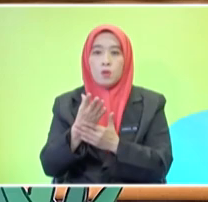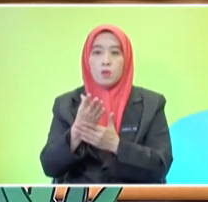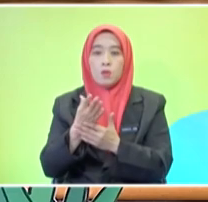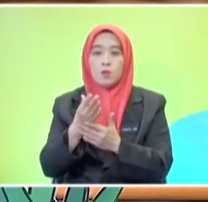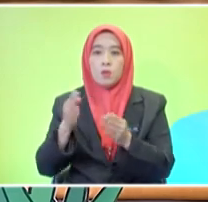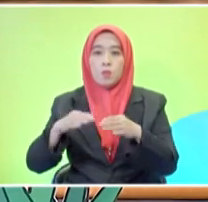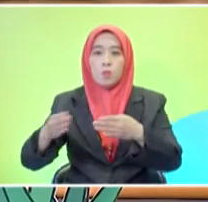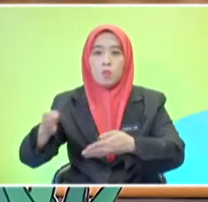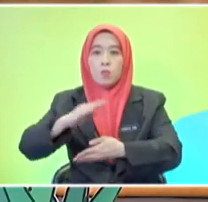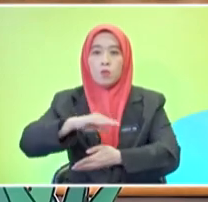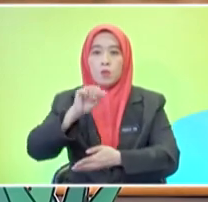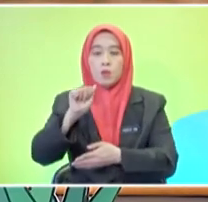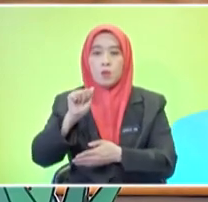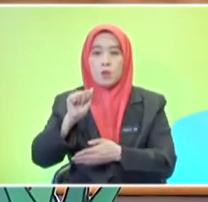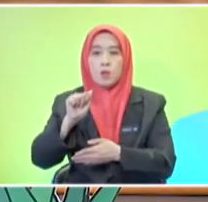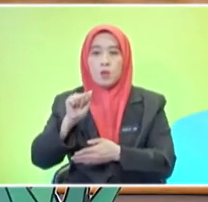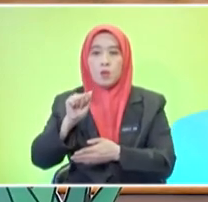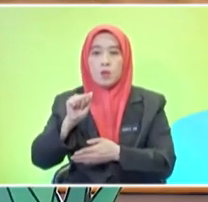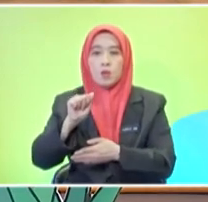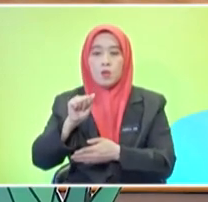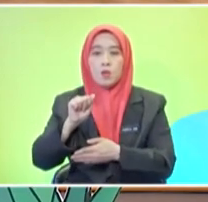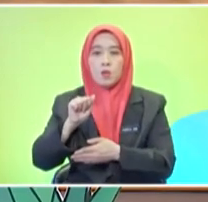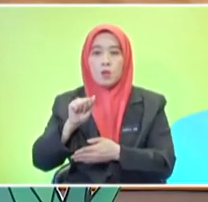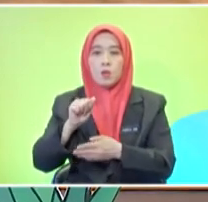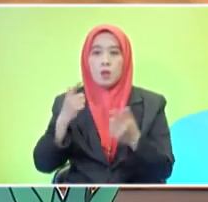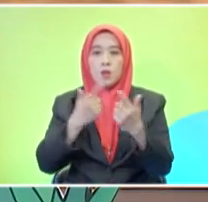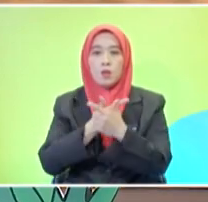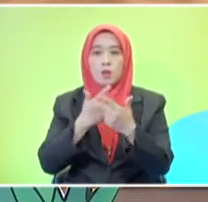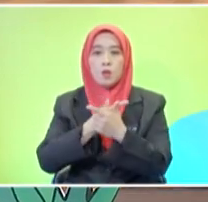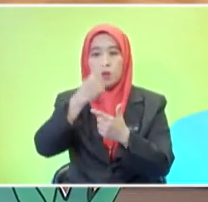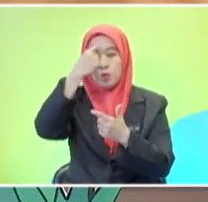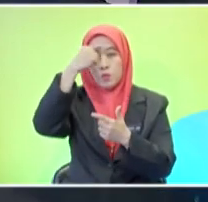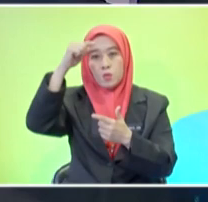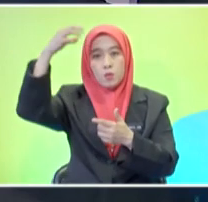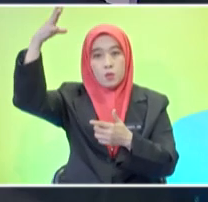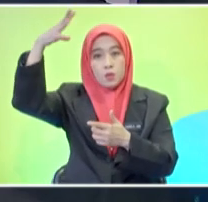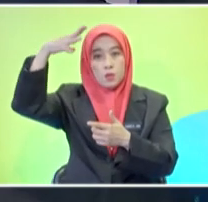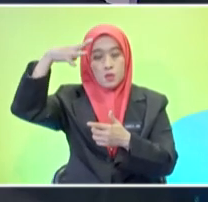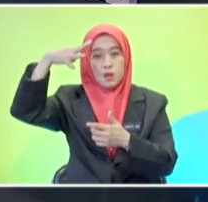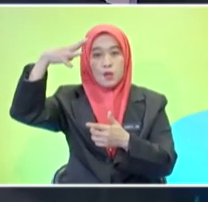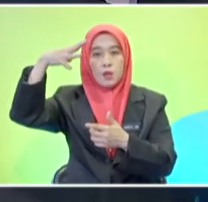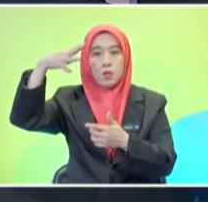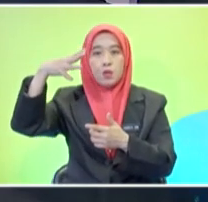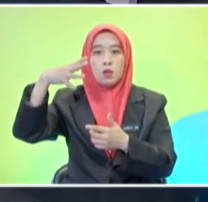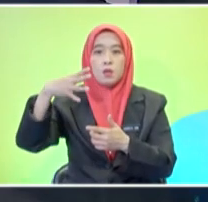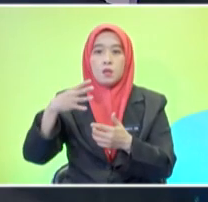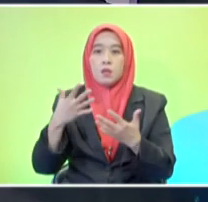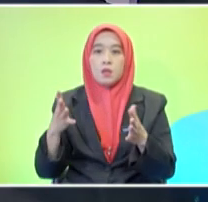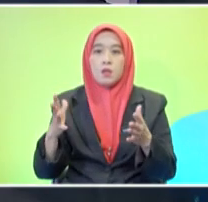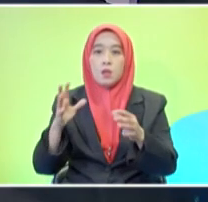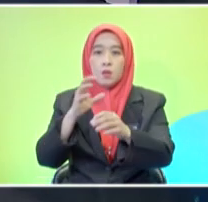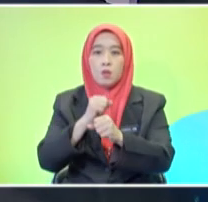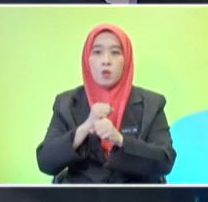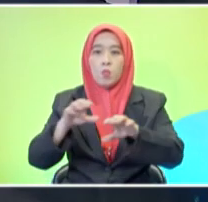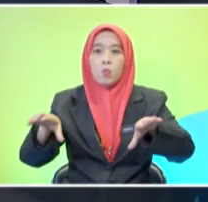because this is a dark area, mm-hmm, so the plants will want to compete for sunlight. Mm-hmm. So they want to achieve sunlight, if not, they cannot make food. Because plants have